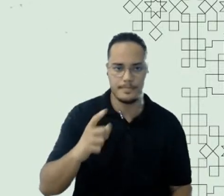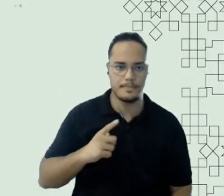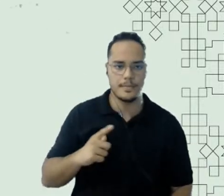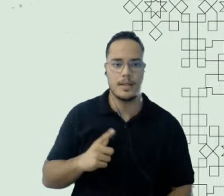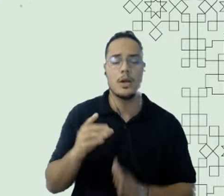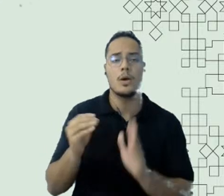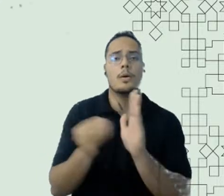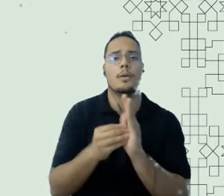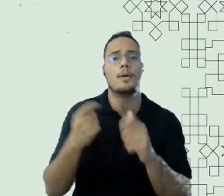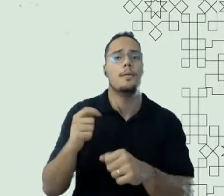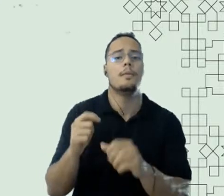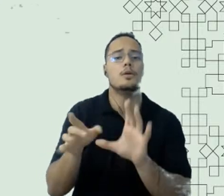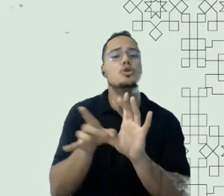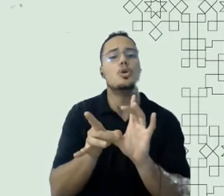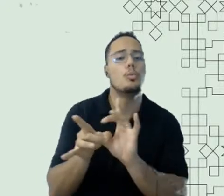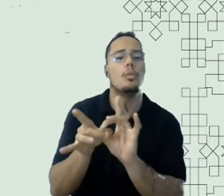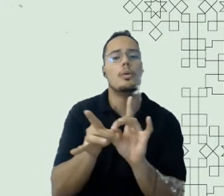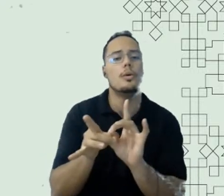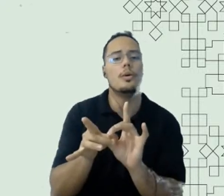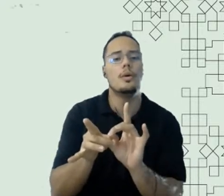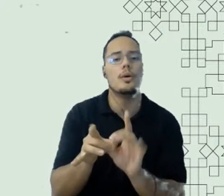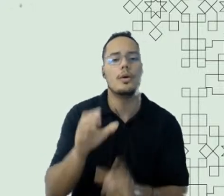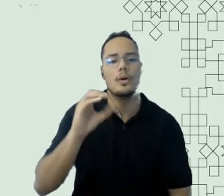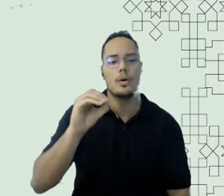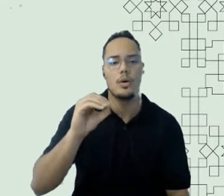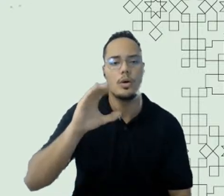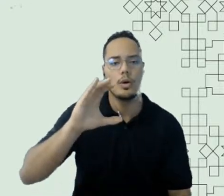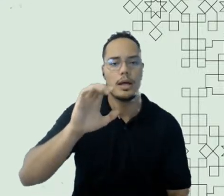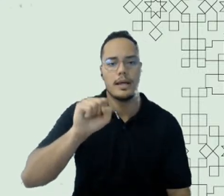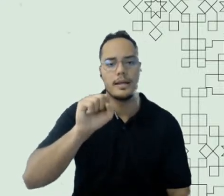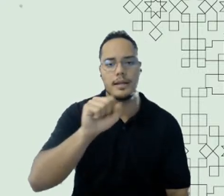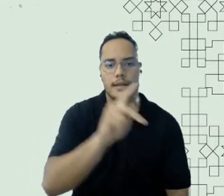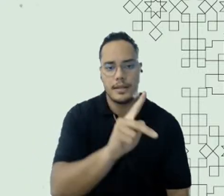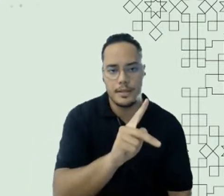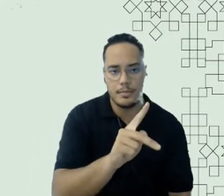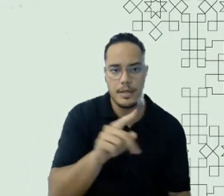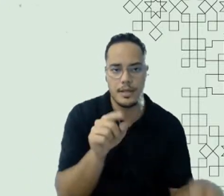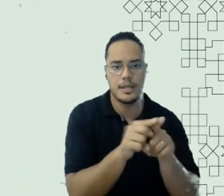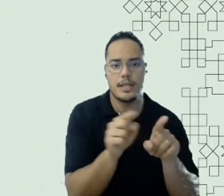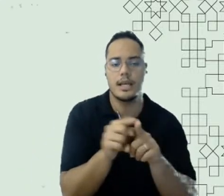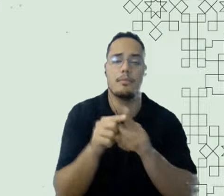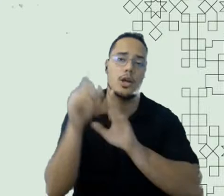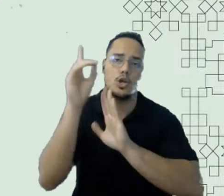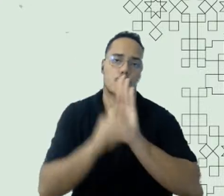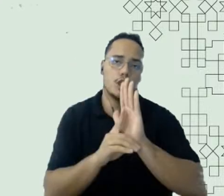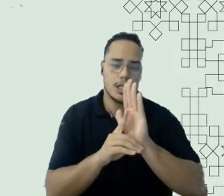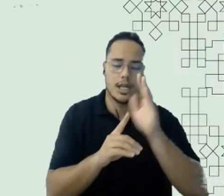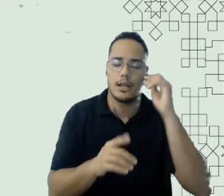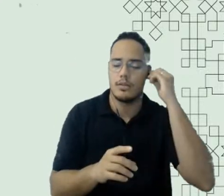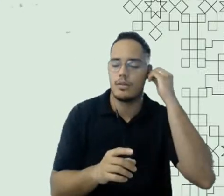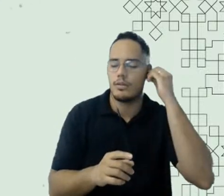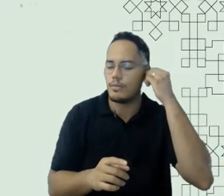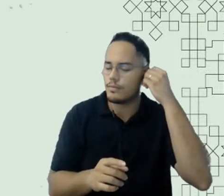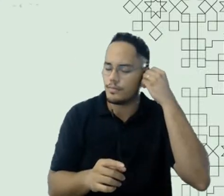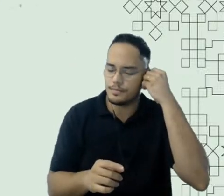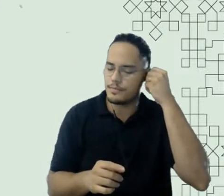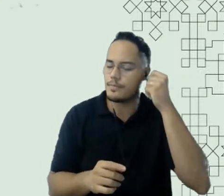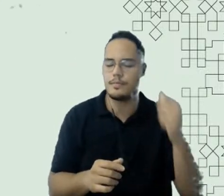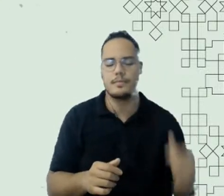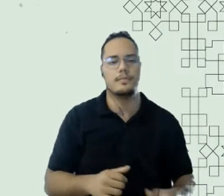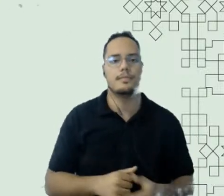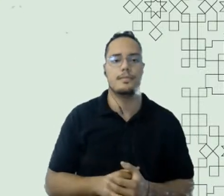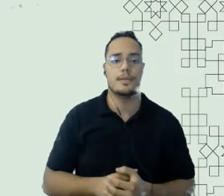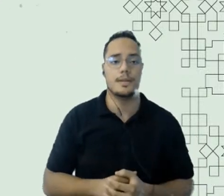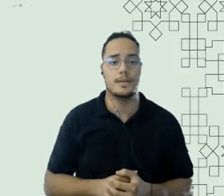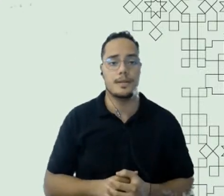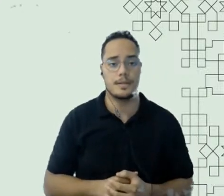in order not to prevent the availability of legitimate content. What does it mean? I don't know, but I have to do something to avoid